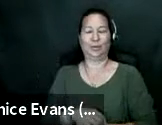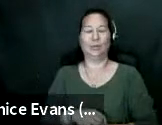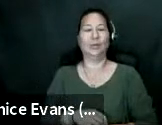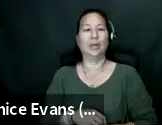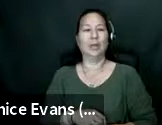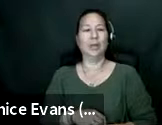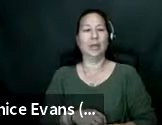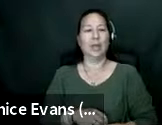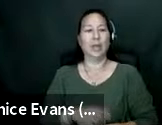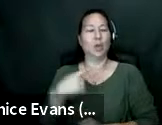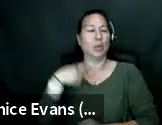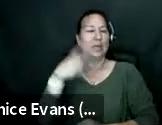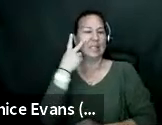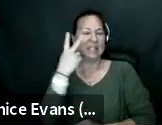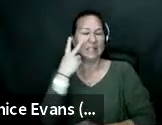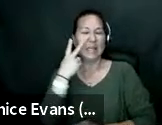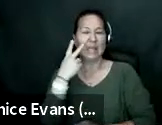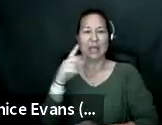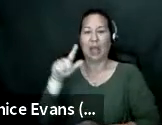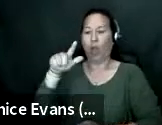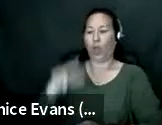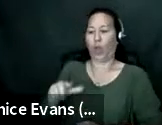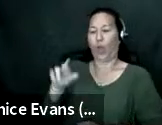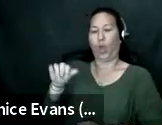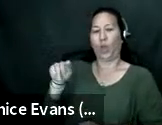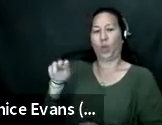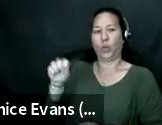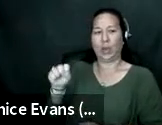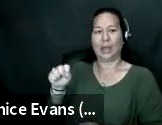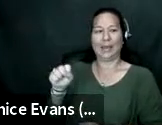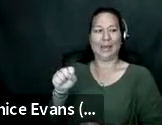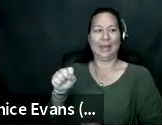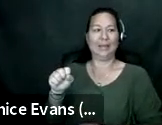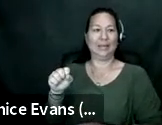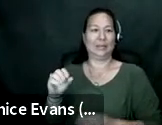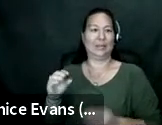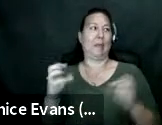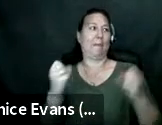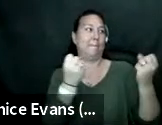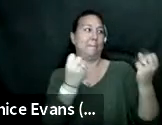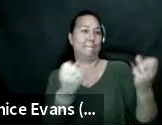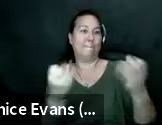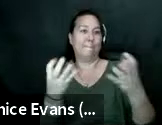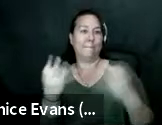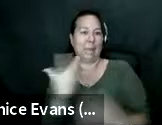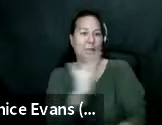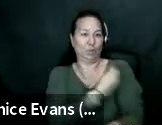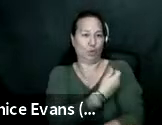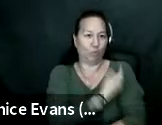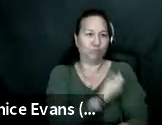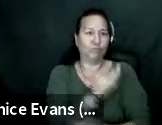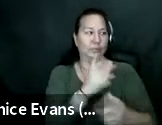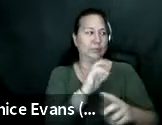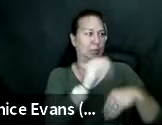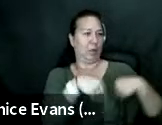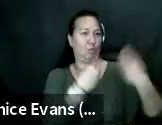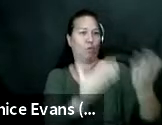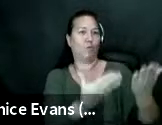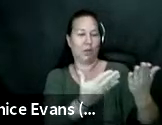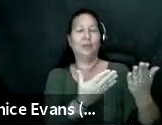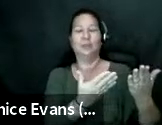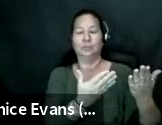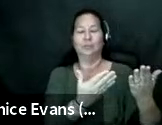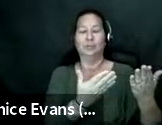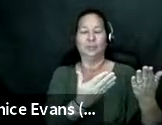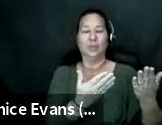high vaccine, and are able to feel confident as we enter this next phase of reopening,